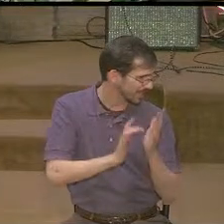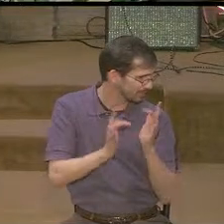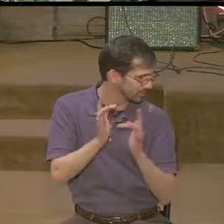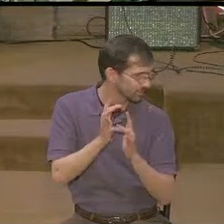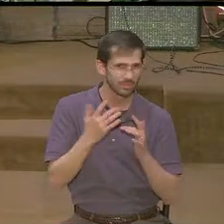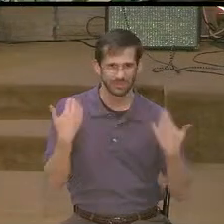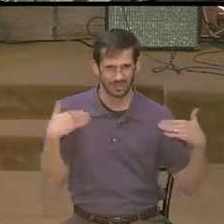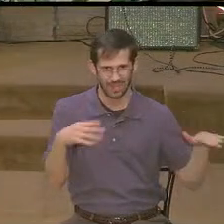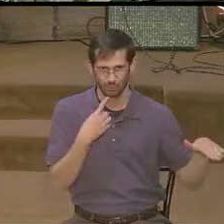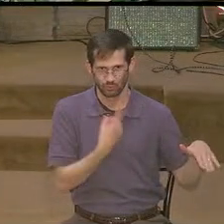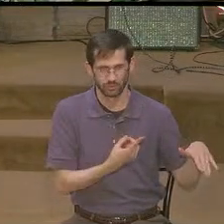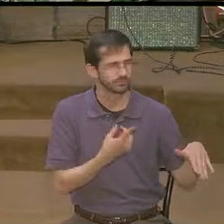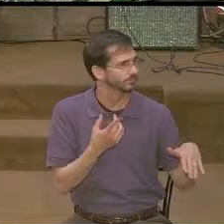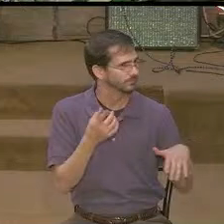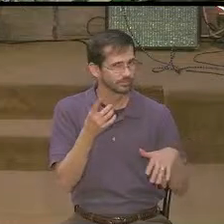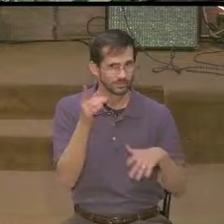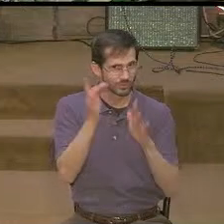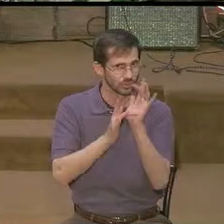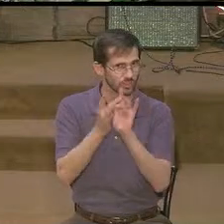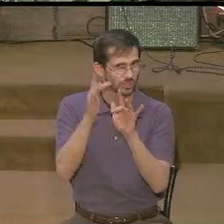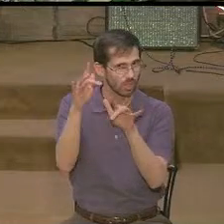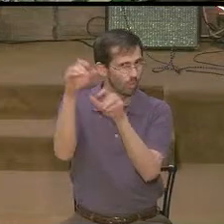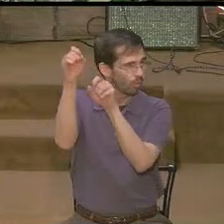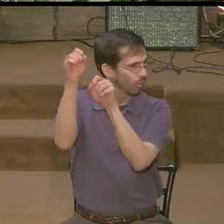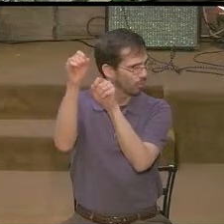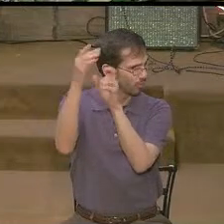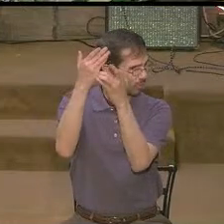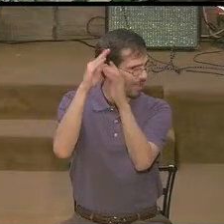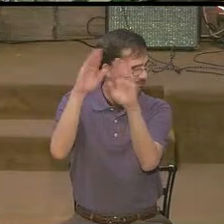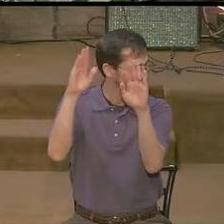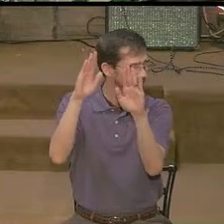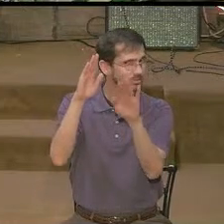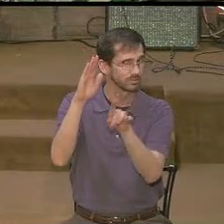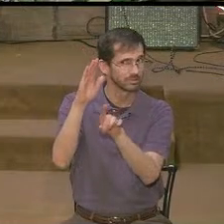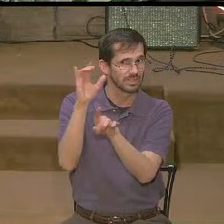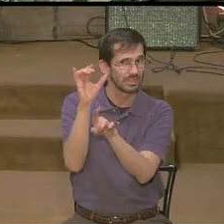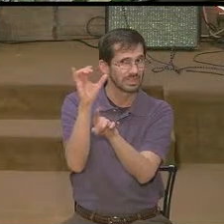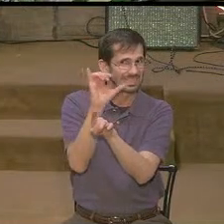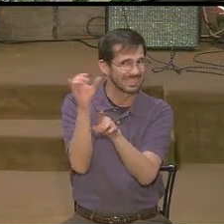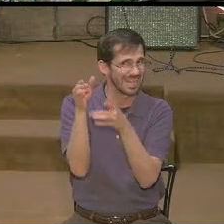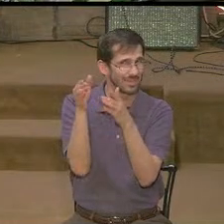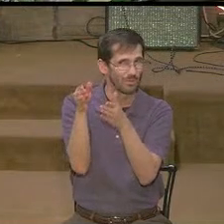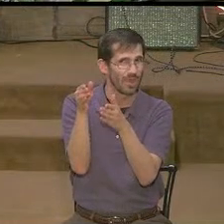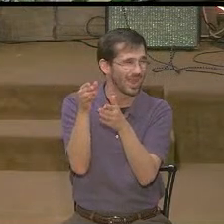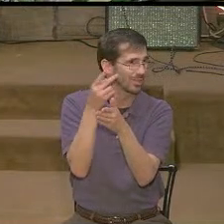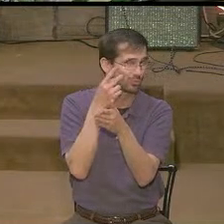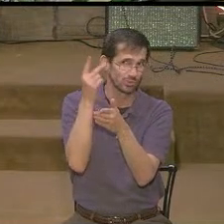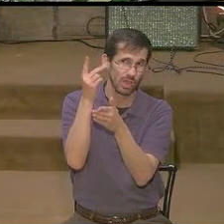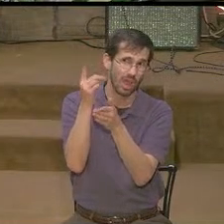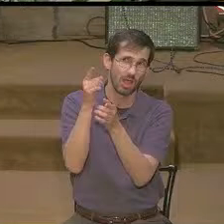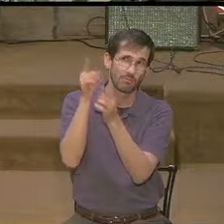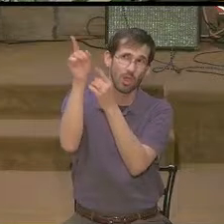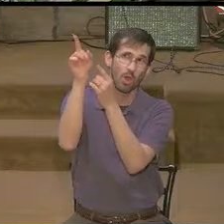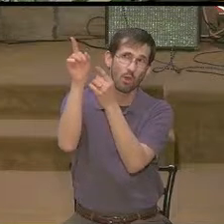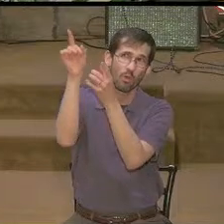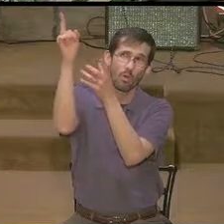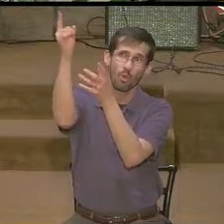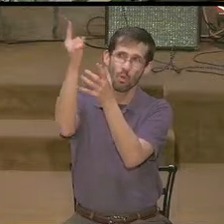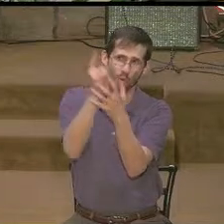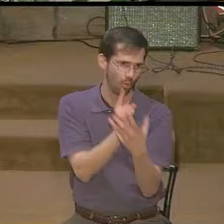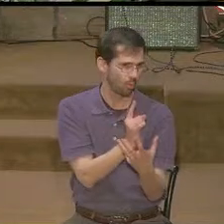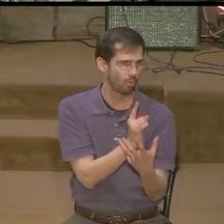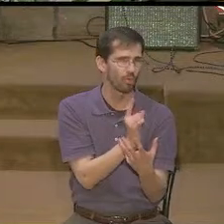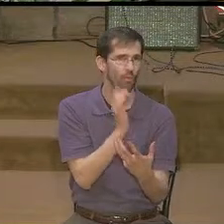will so come in like manner as you saw him go up into heaven. The